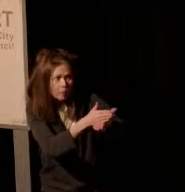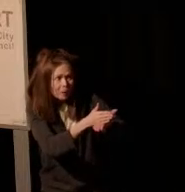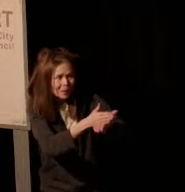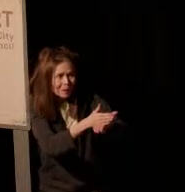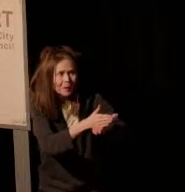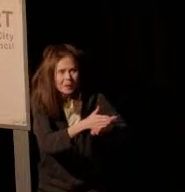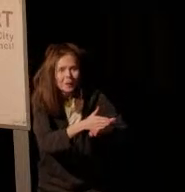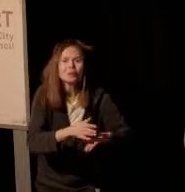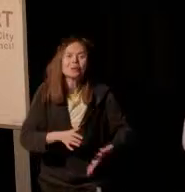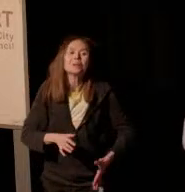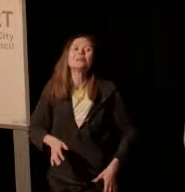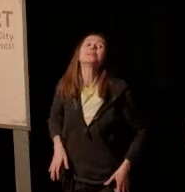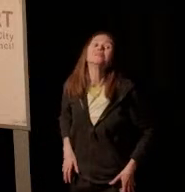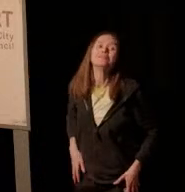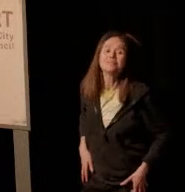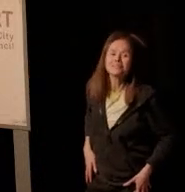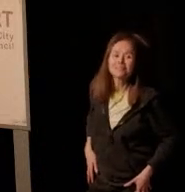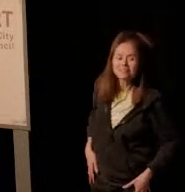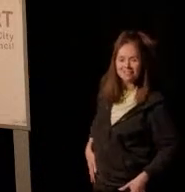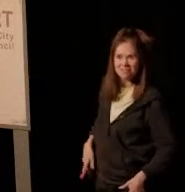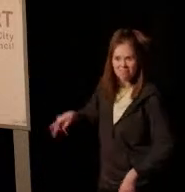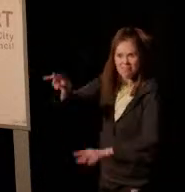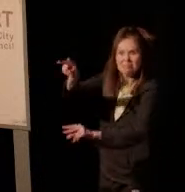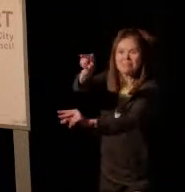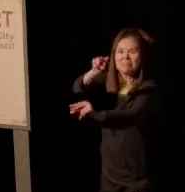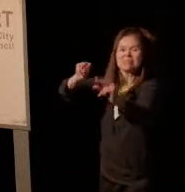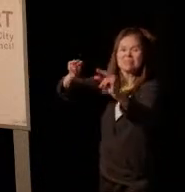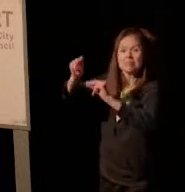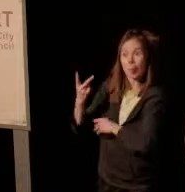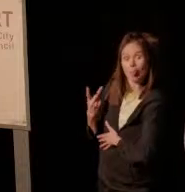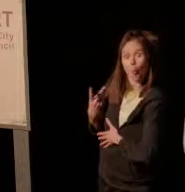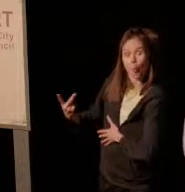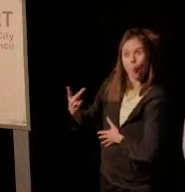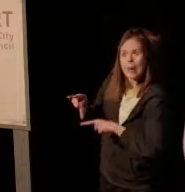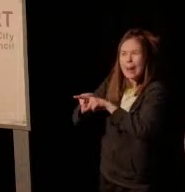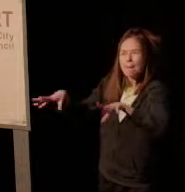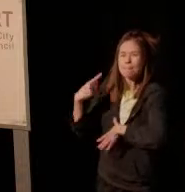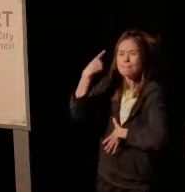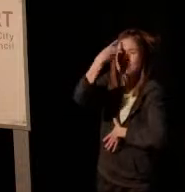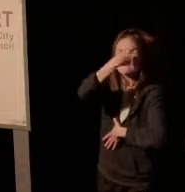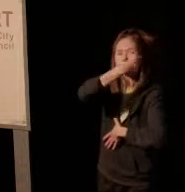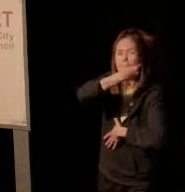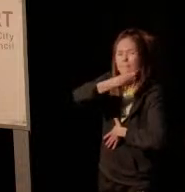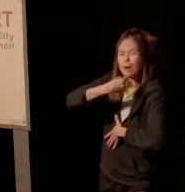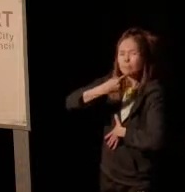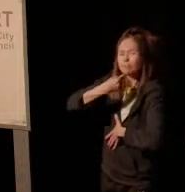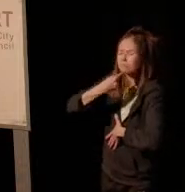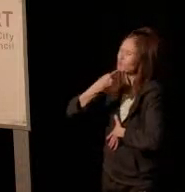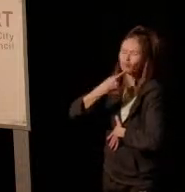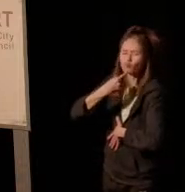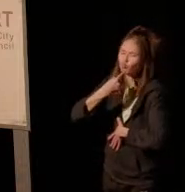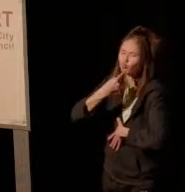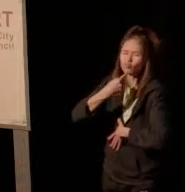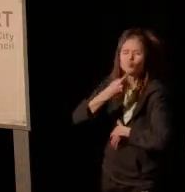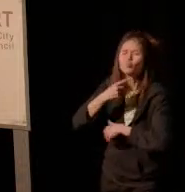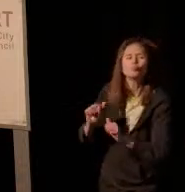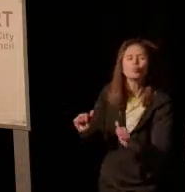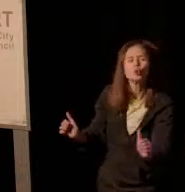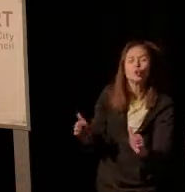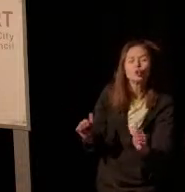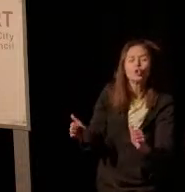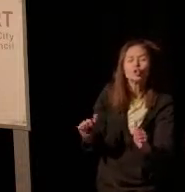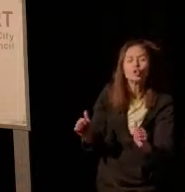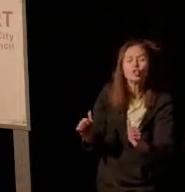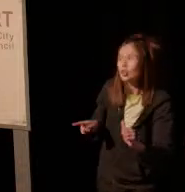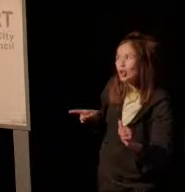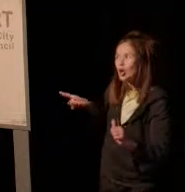Well, you like the rough patch and the false wife I have to be just like me. Yet, they say we are almost alike as eggs.